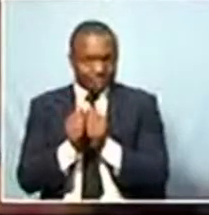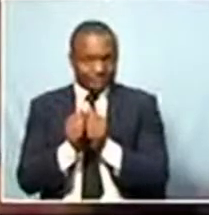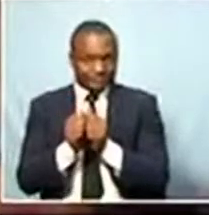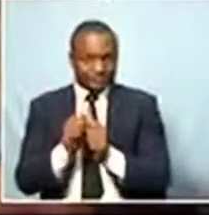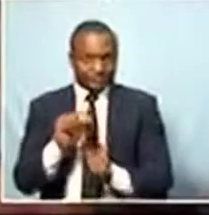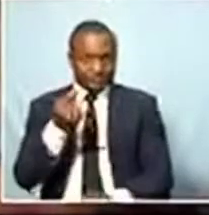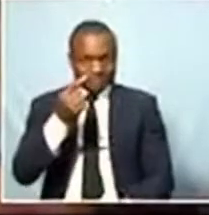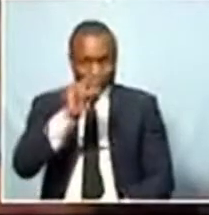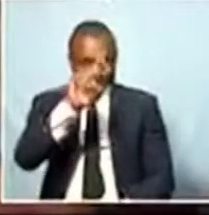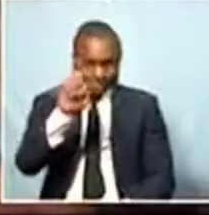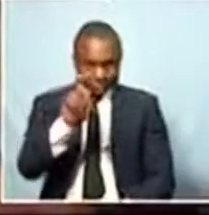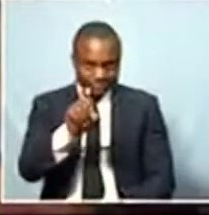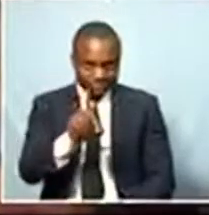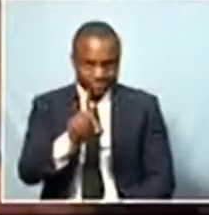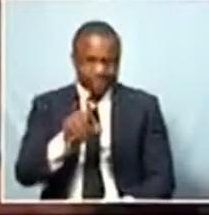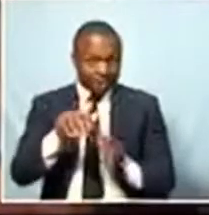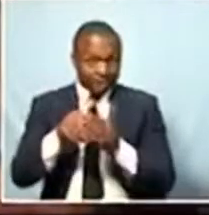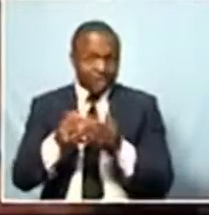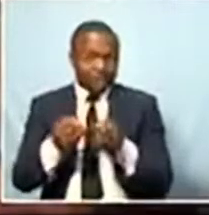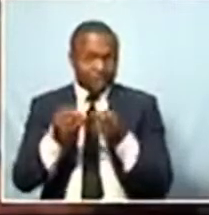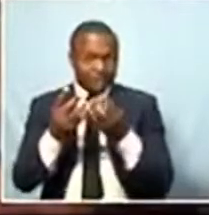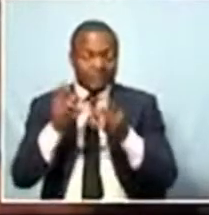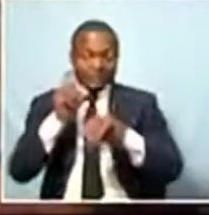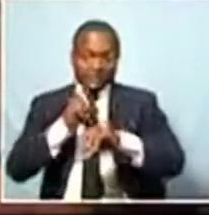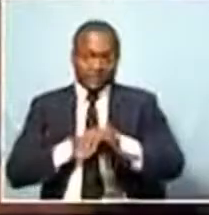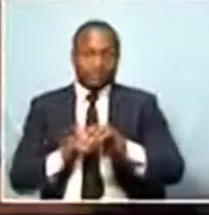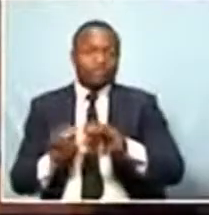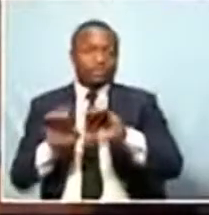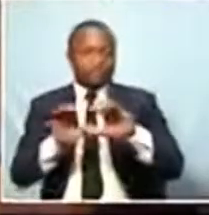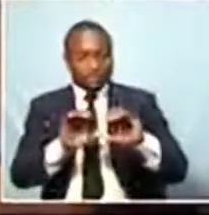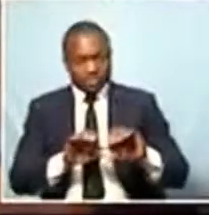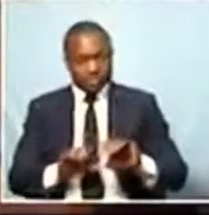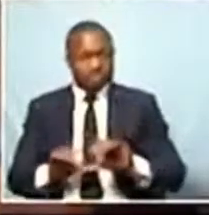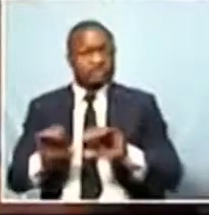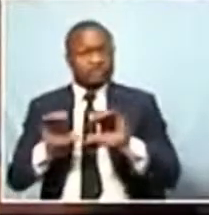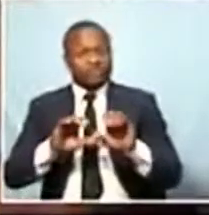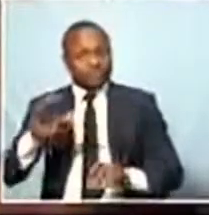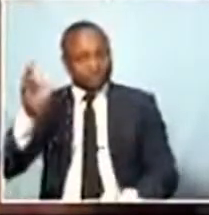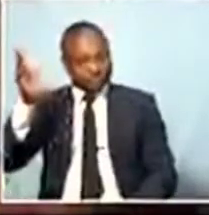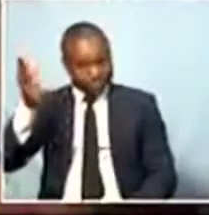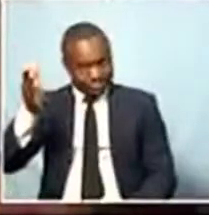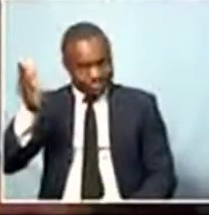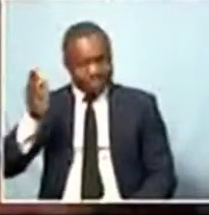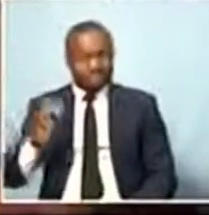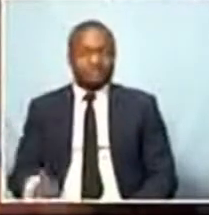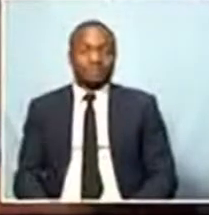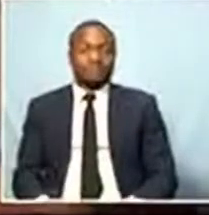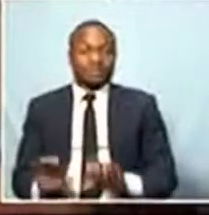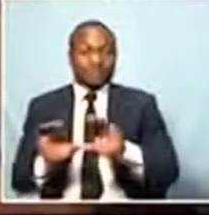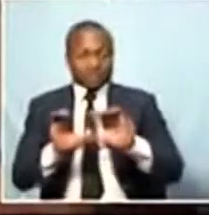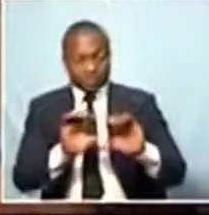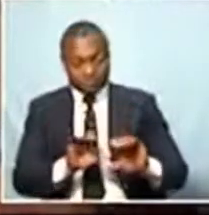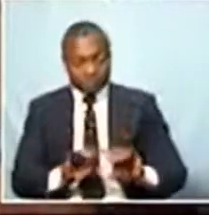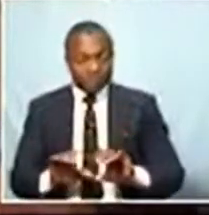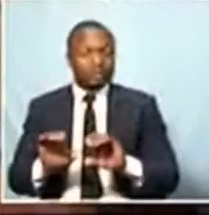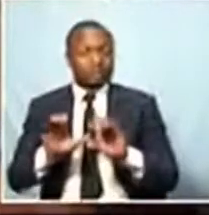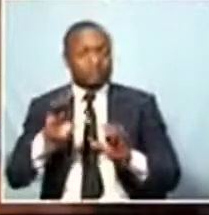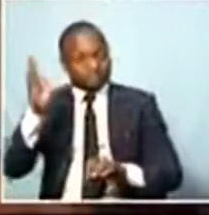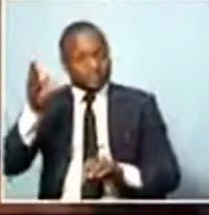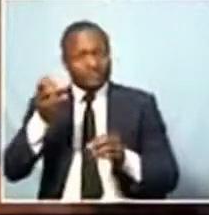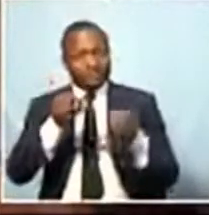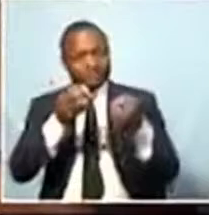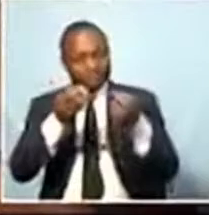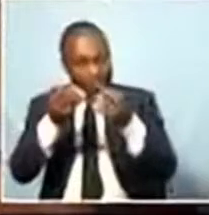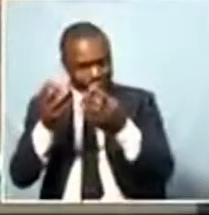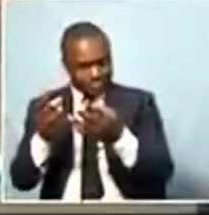question. How often do we conduct sensitizations? We do conduct sensitizations quite often.